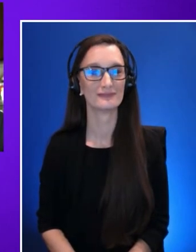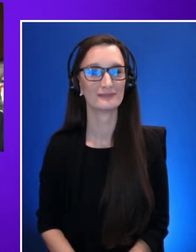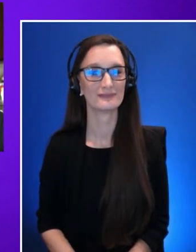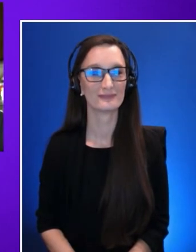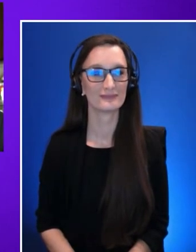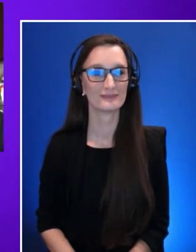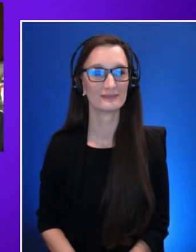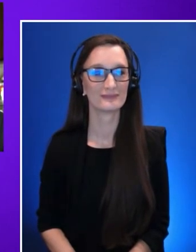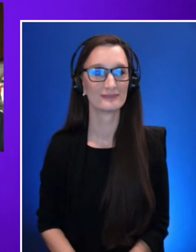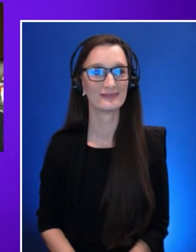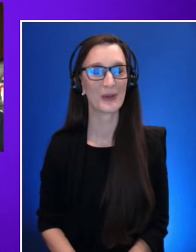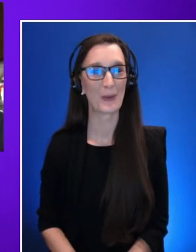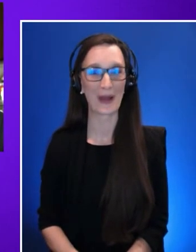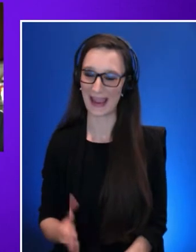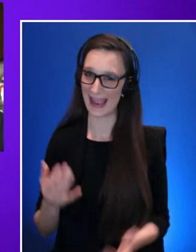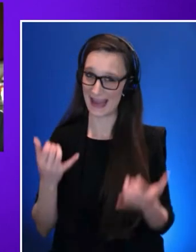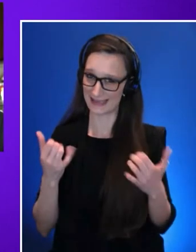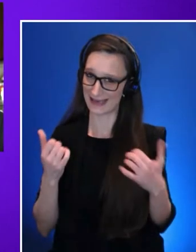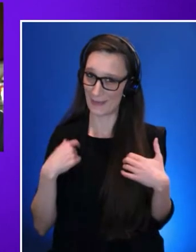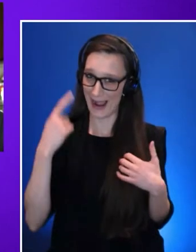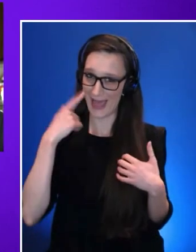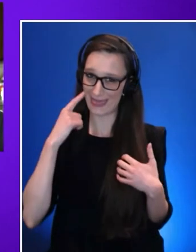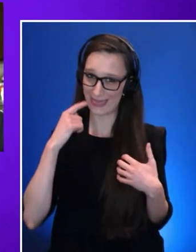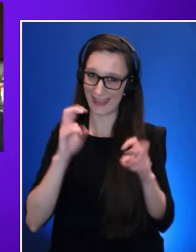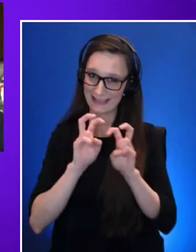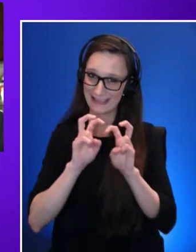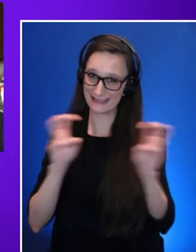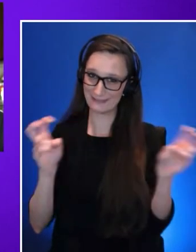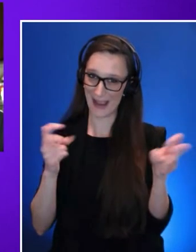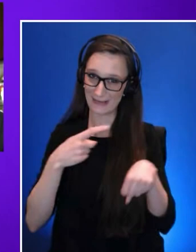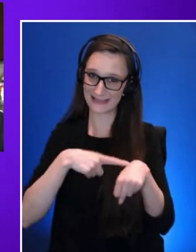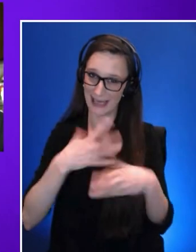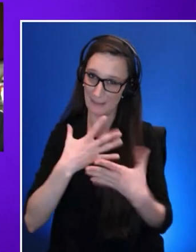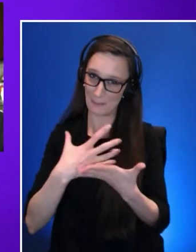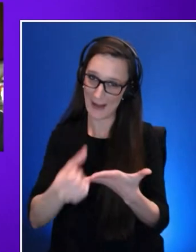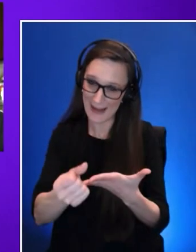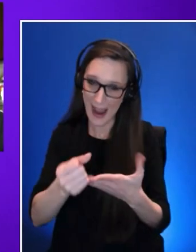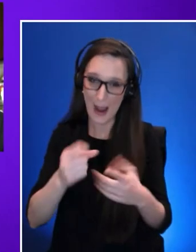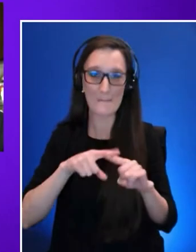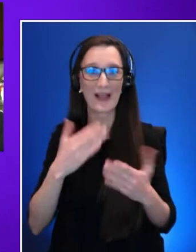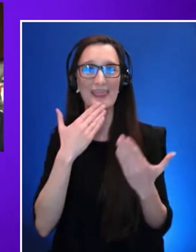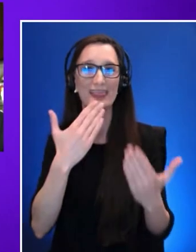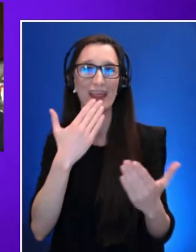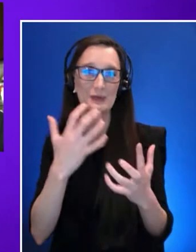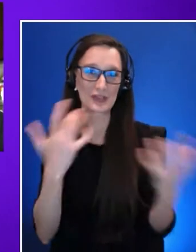all the time that we have for this panel. Thank you so much, all of you, for joining us.